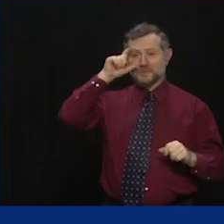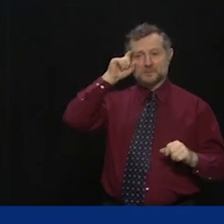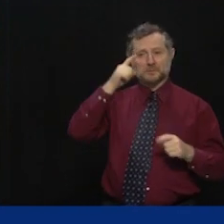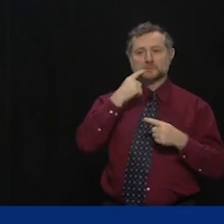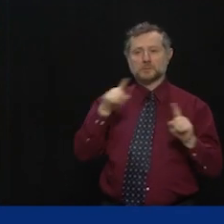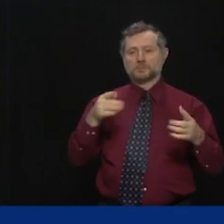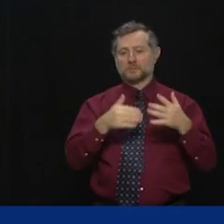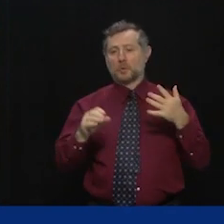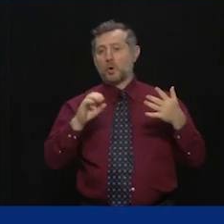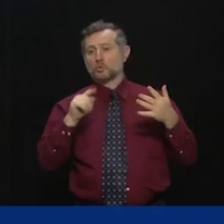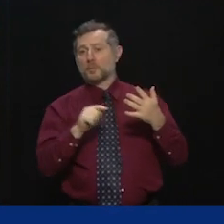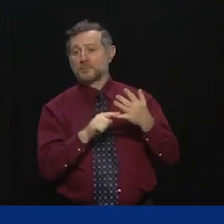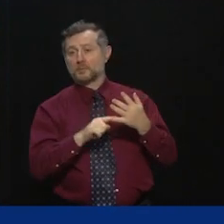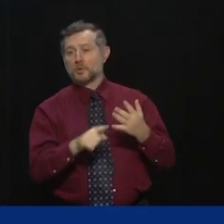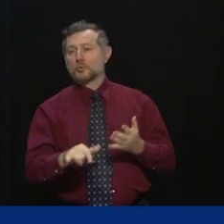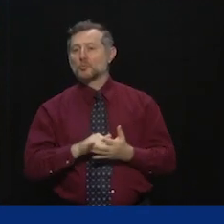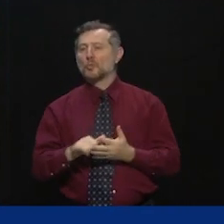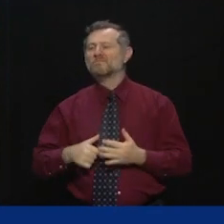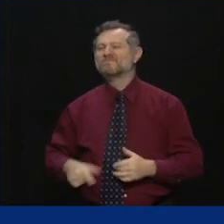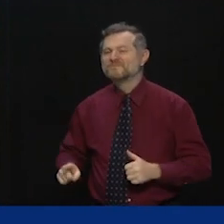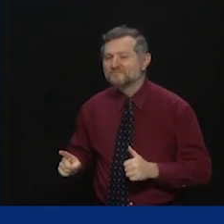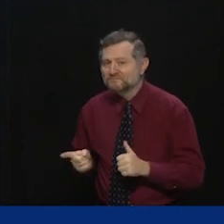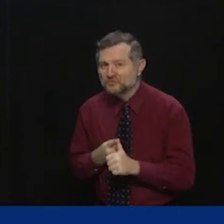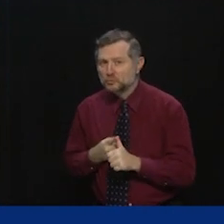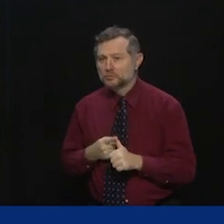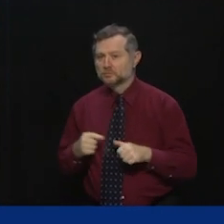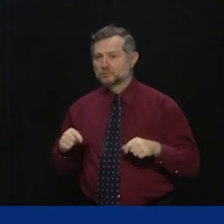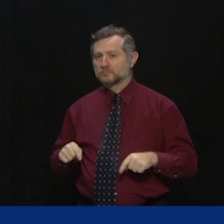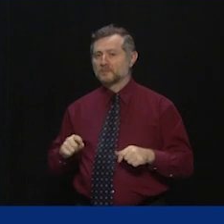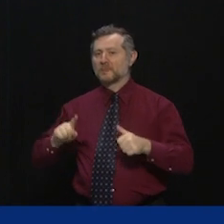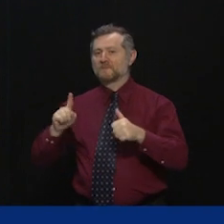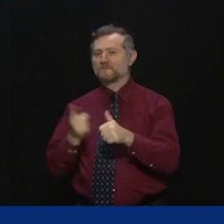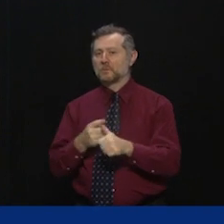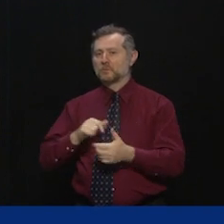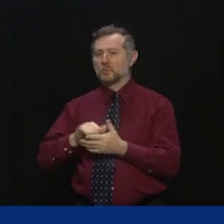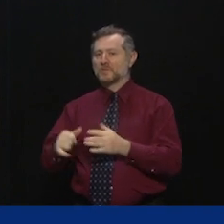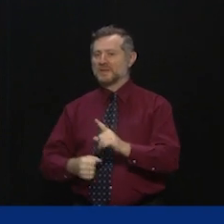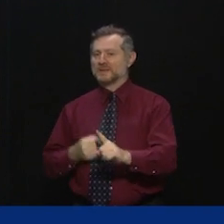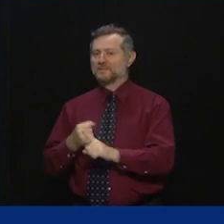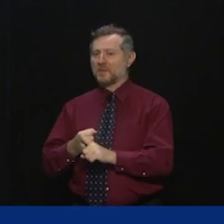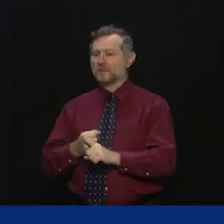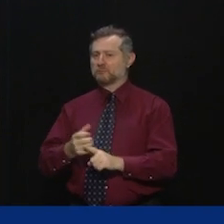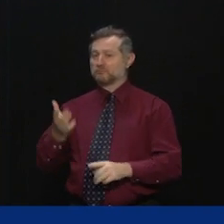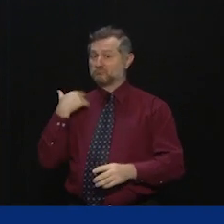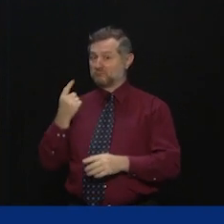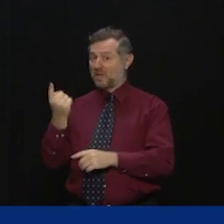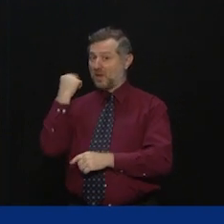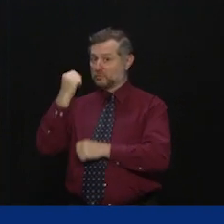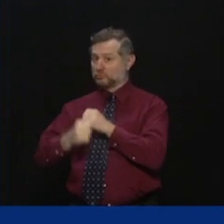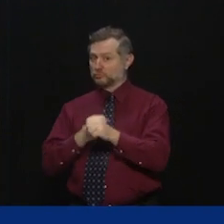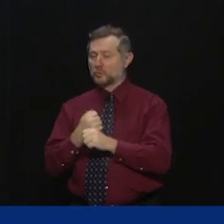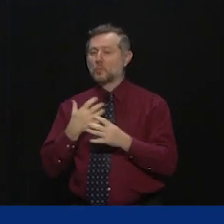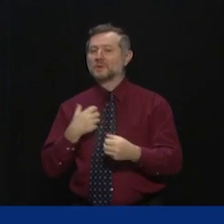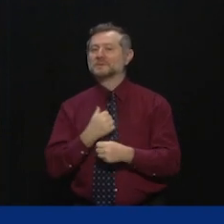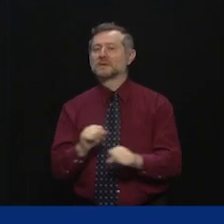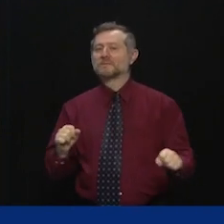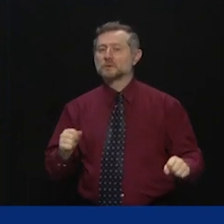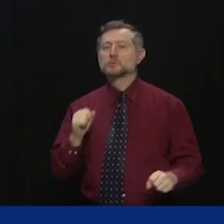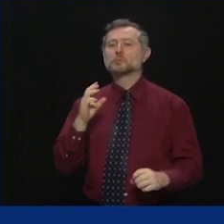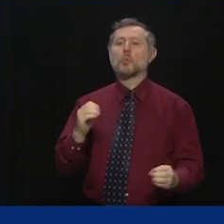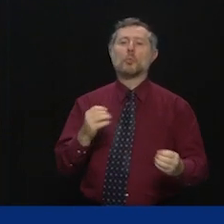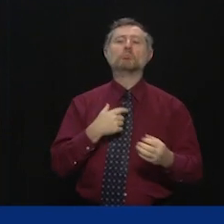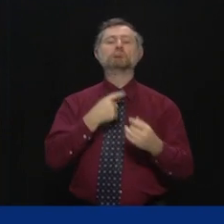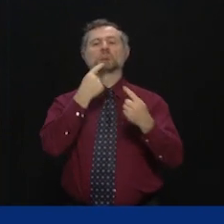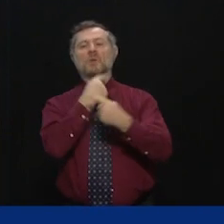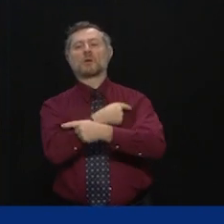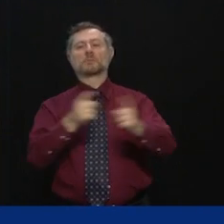hit the first, we are hit the hardest, and I want to be the first to say we're over this. And so I'm calling on all the healthcare workers. First of